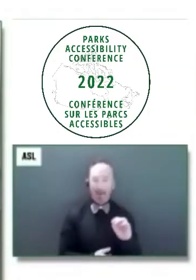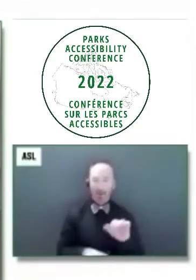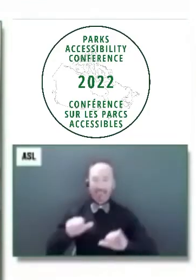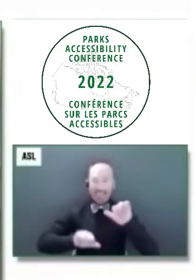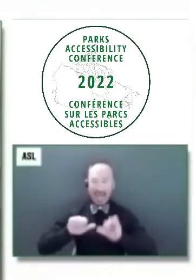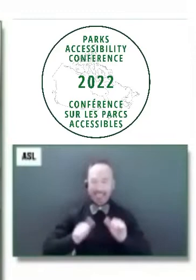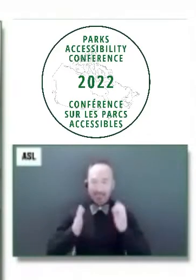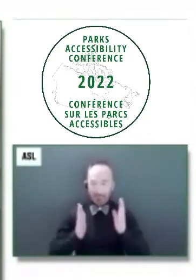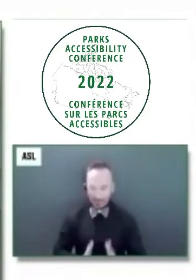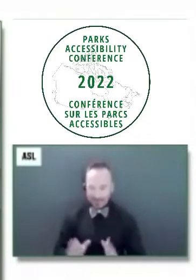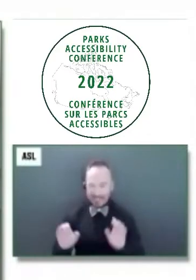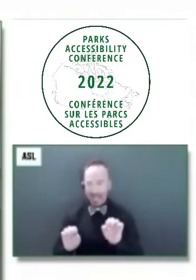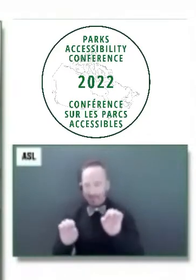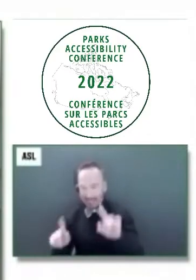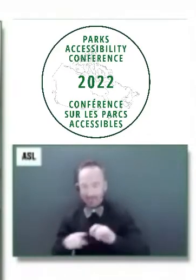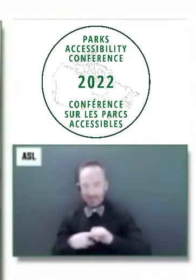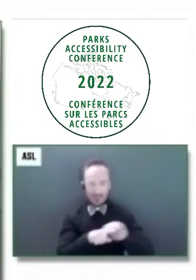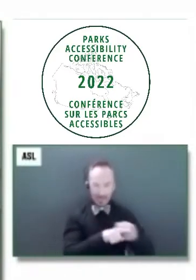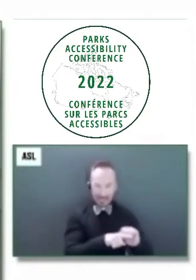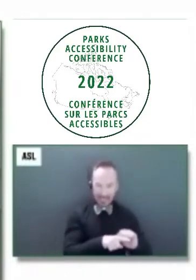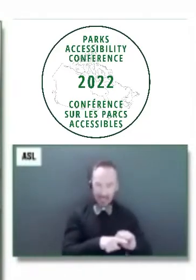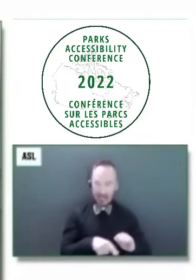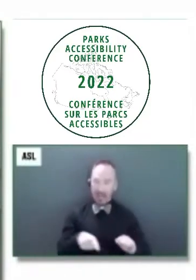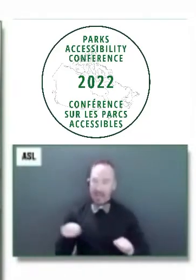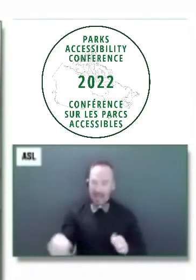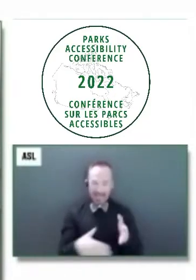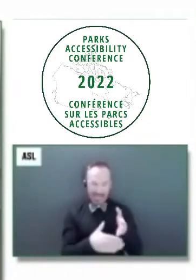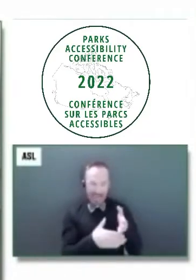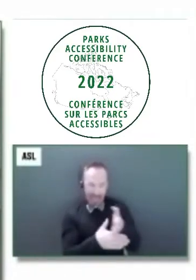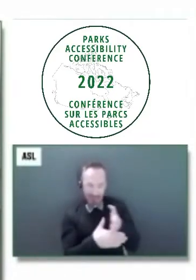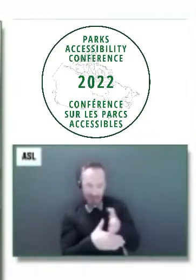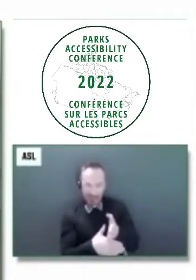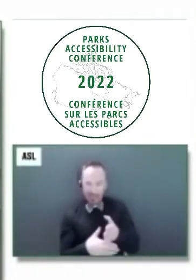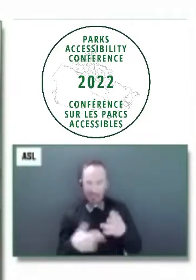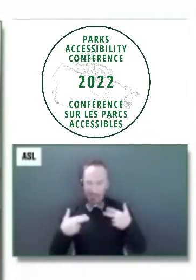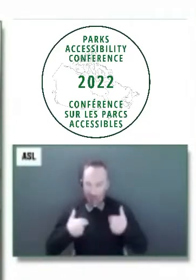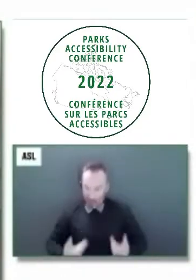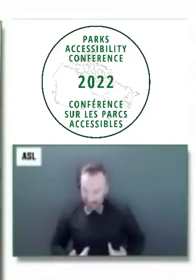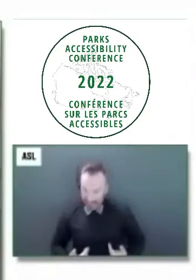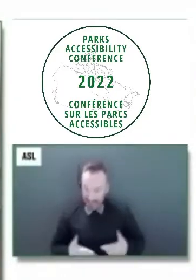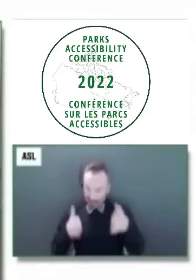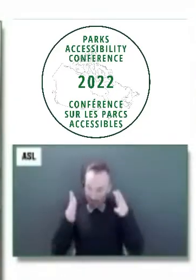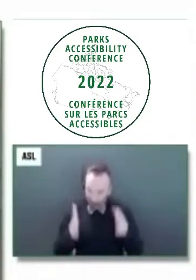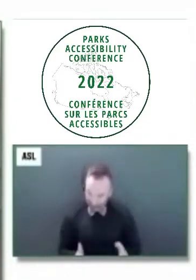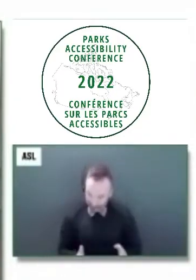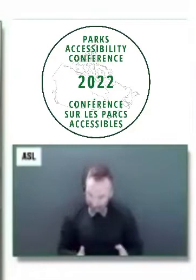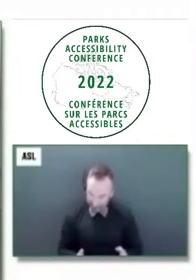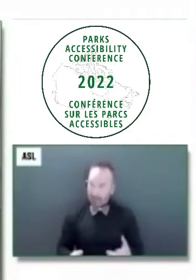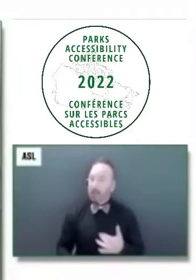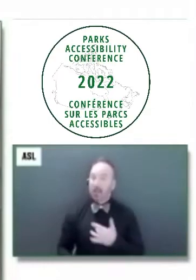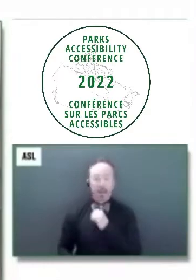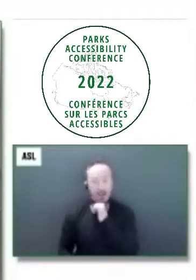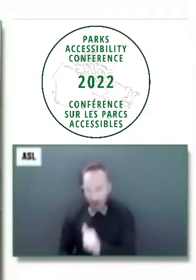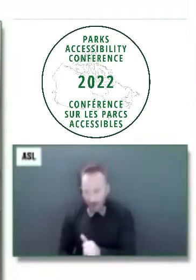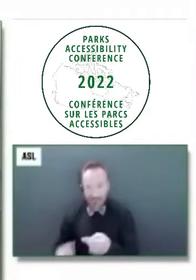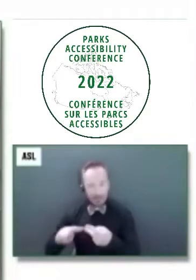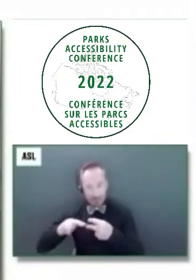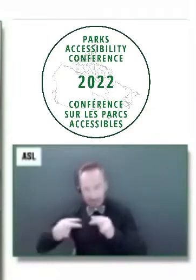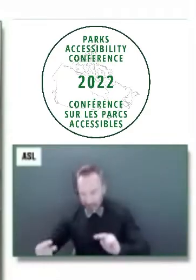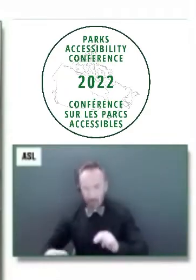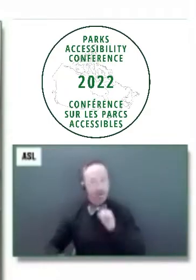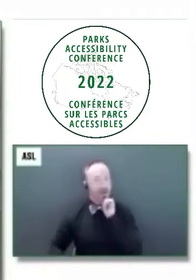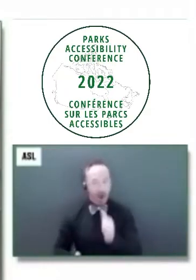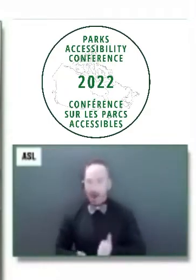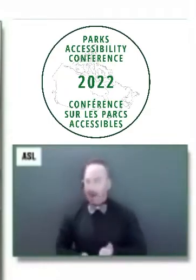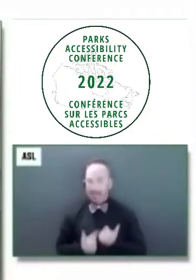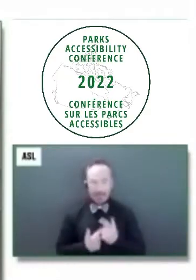no such thing as an average human being, not genotypically, not phenotypically, and not by lived experience. Universal design also gets